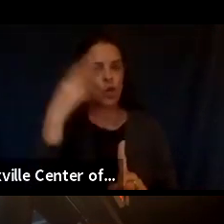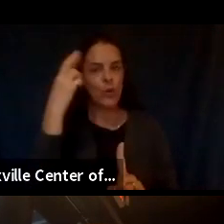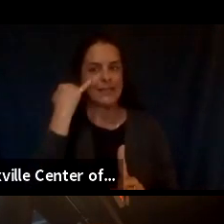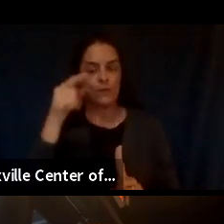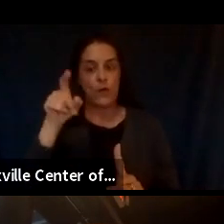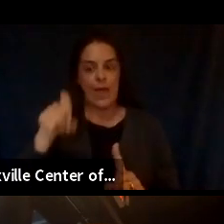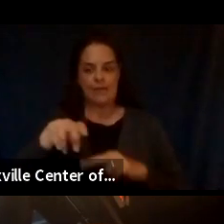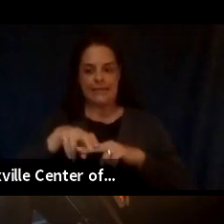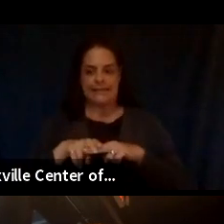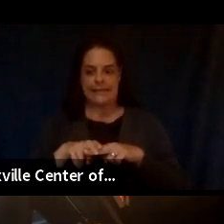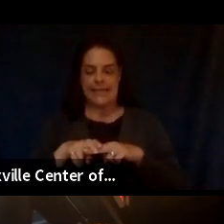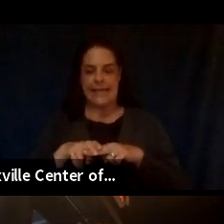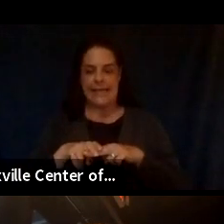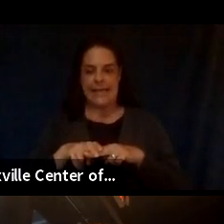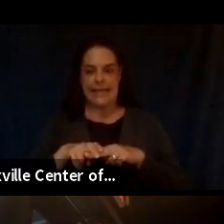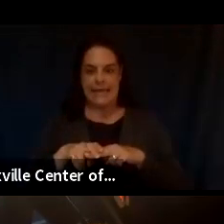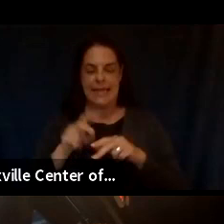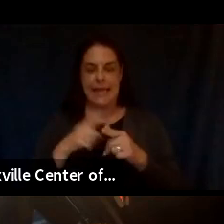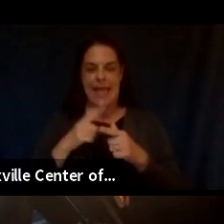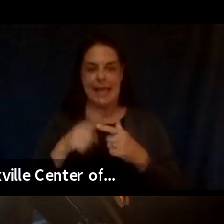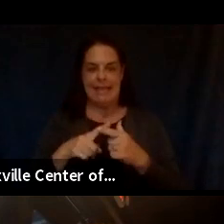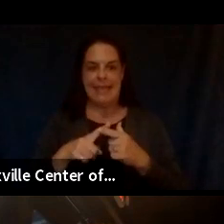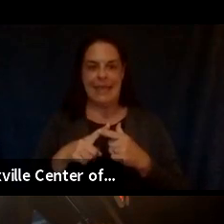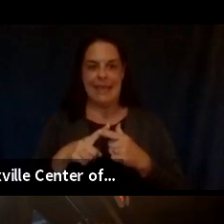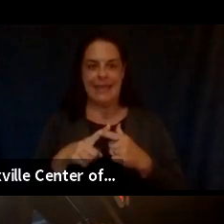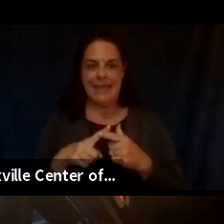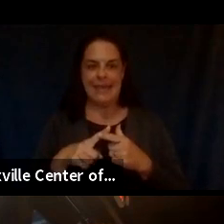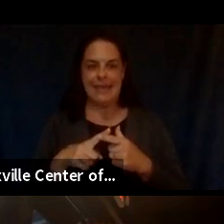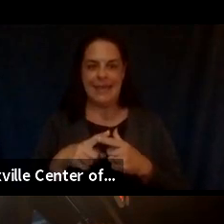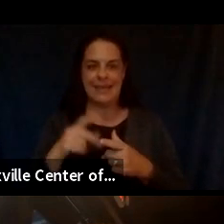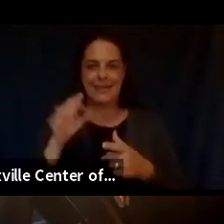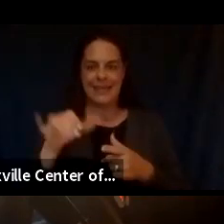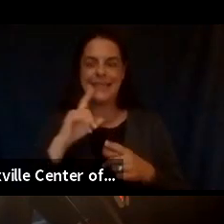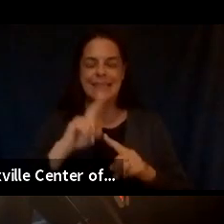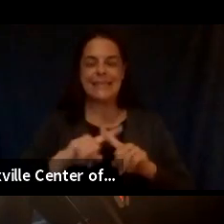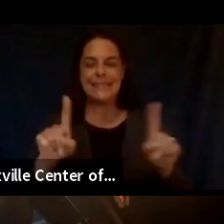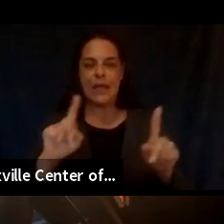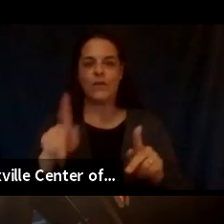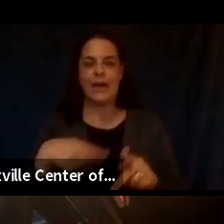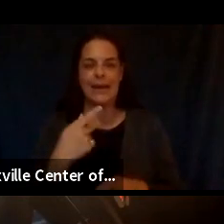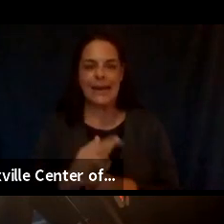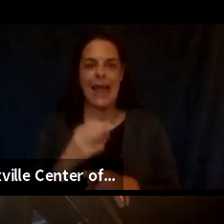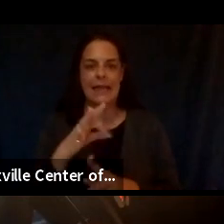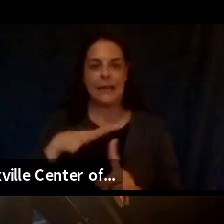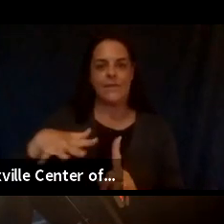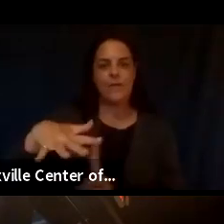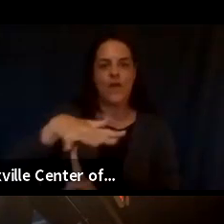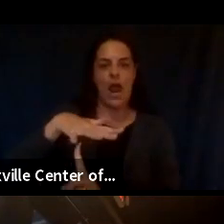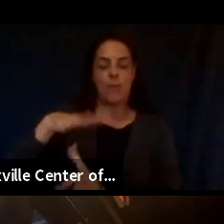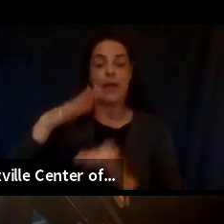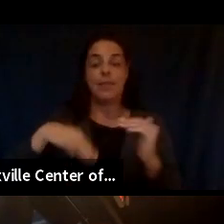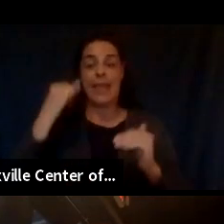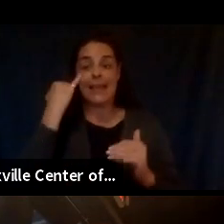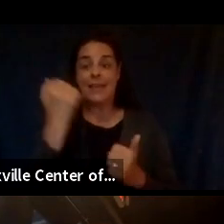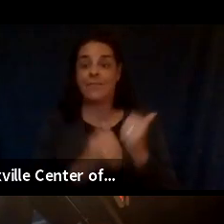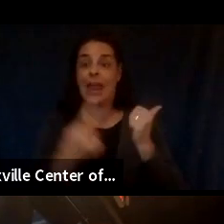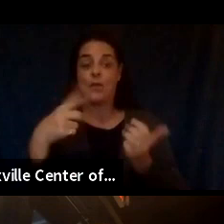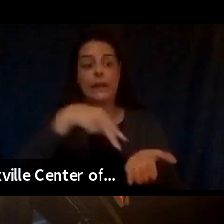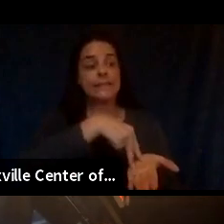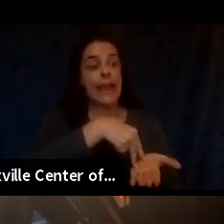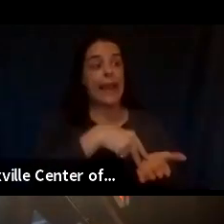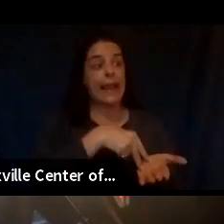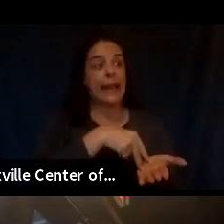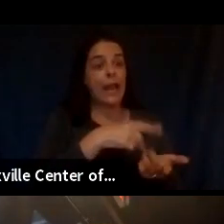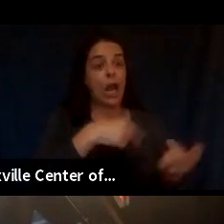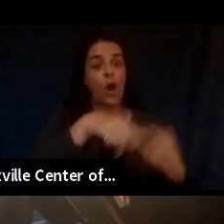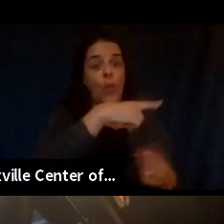seated, it inherently puts a different type of environment than if everybody's gathered standing around.